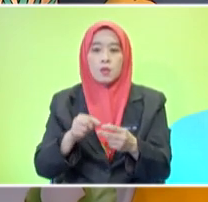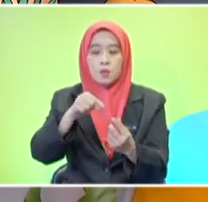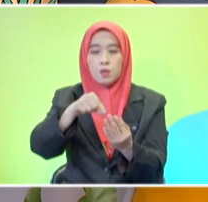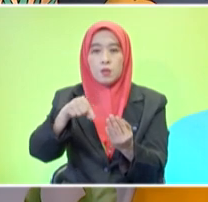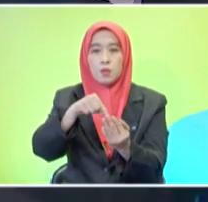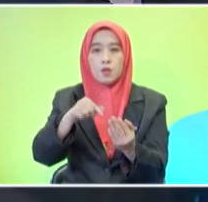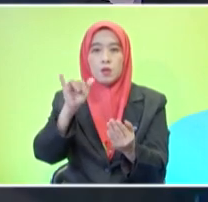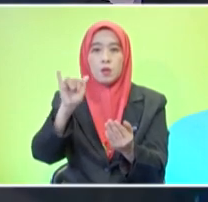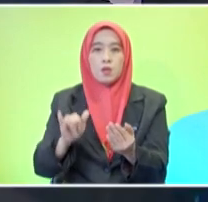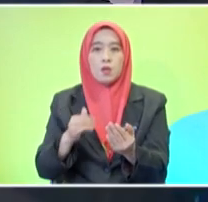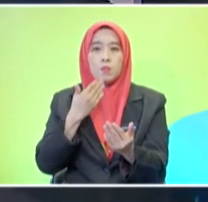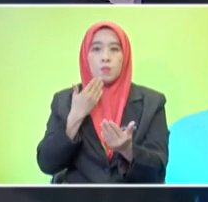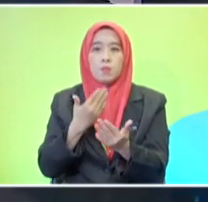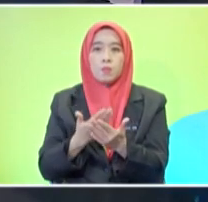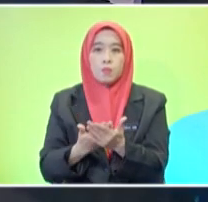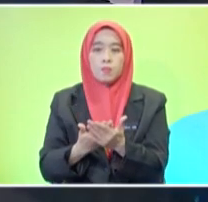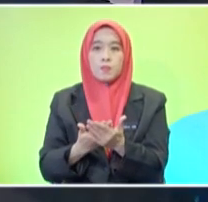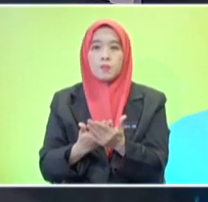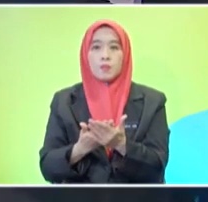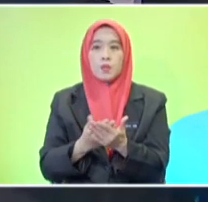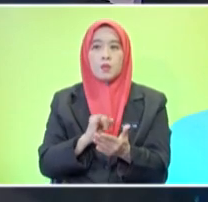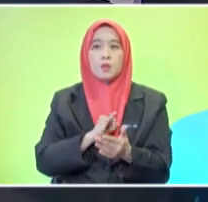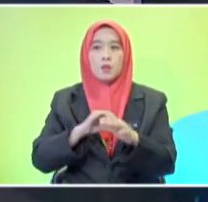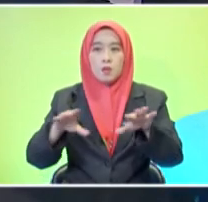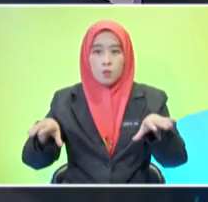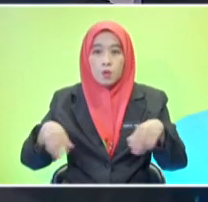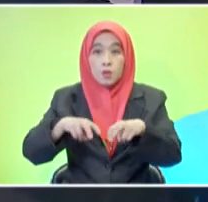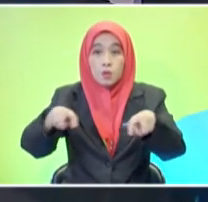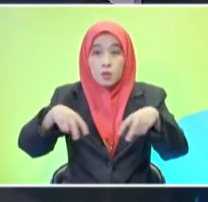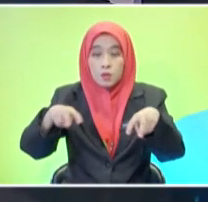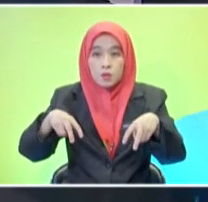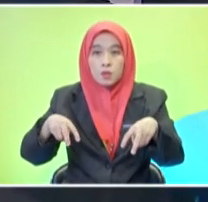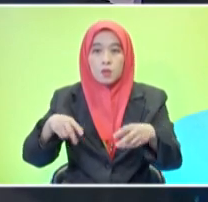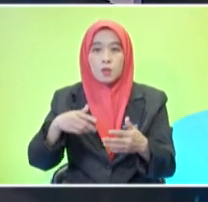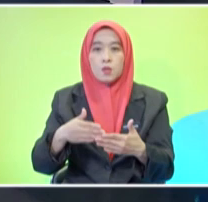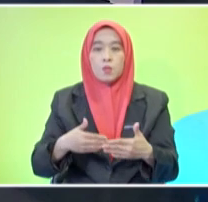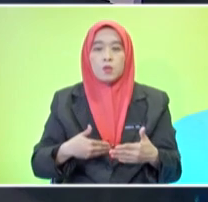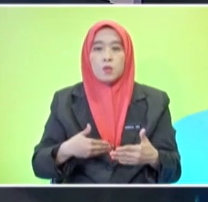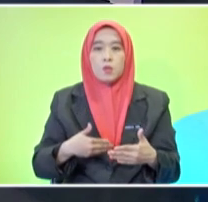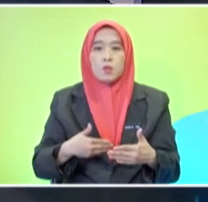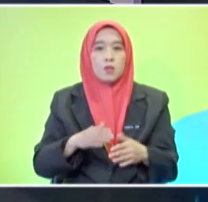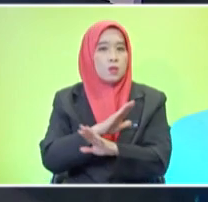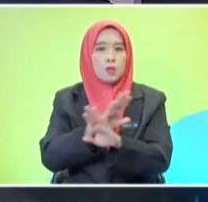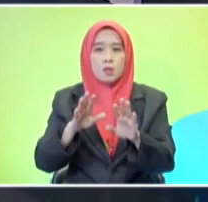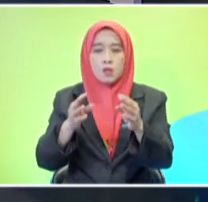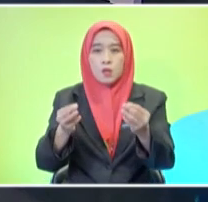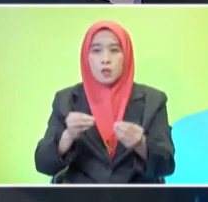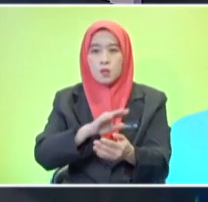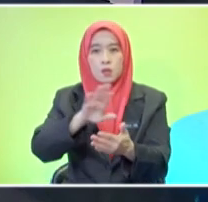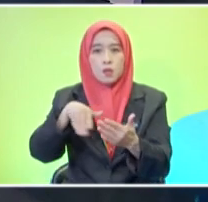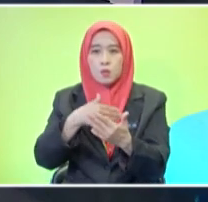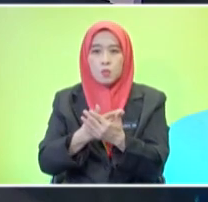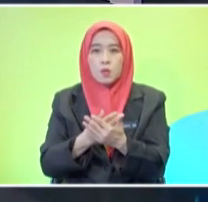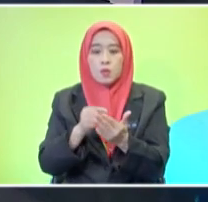plant. Yes, Mr. Kui, I totally agree because I did experiments like this before and not all the seeds will grow. Yes, exactly. Just a few. Mm-hmm.